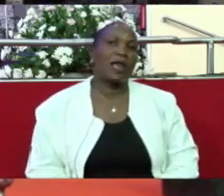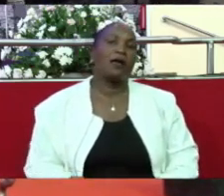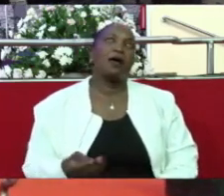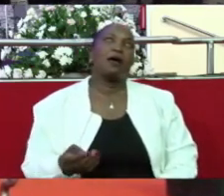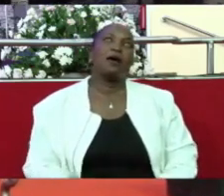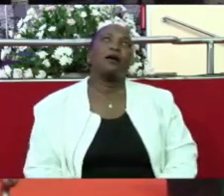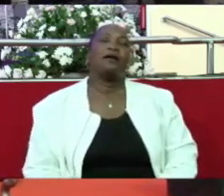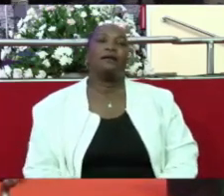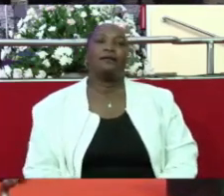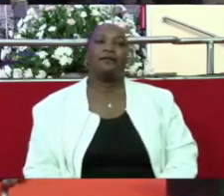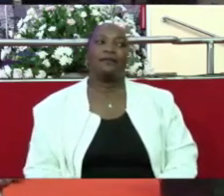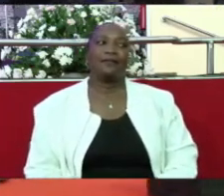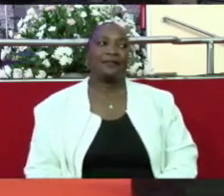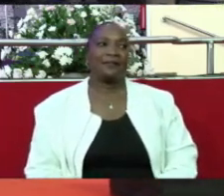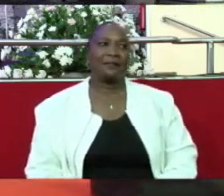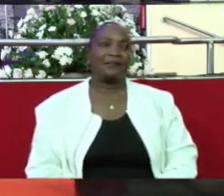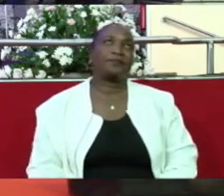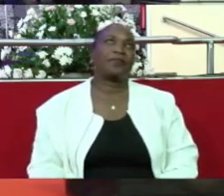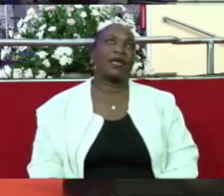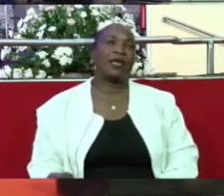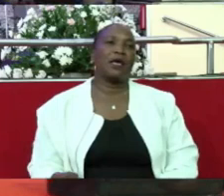Gideon, he knew that the Israelites had been attacked.